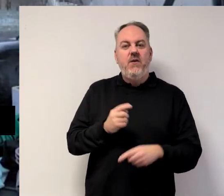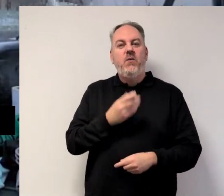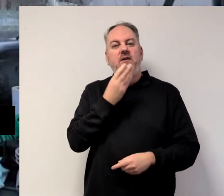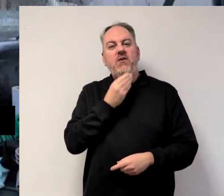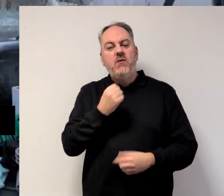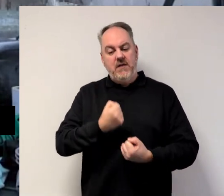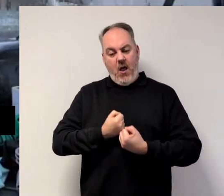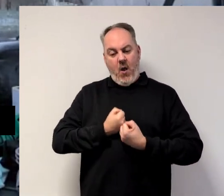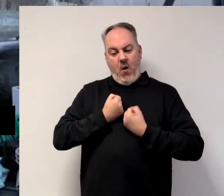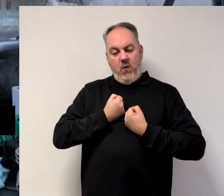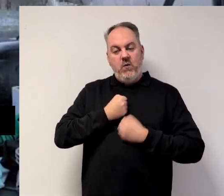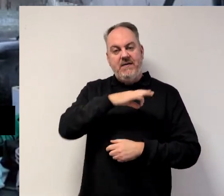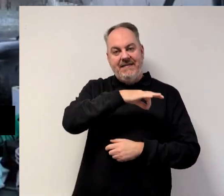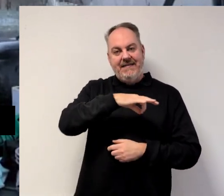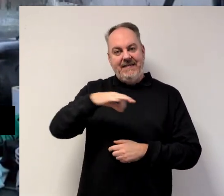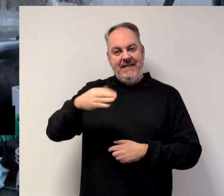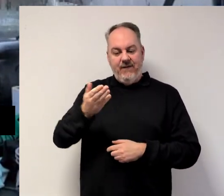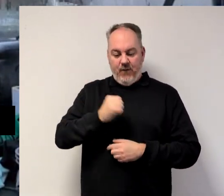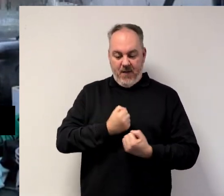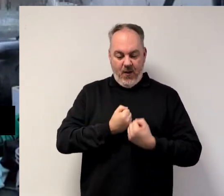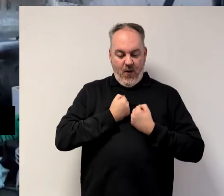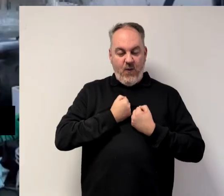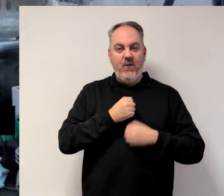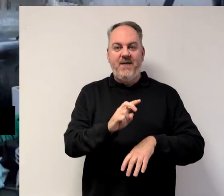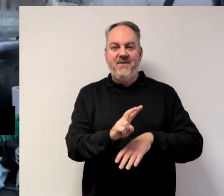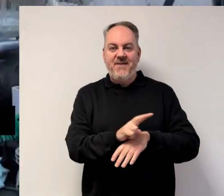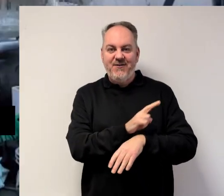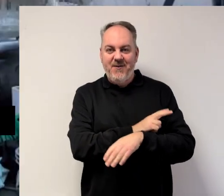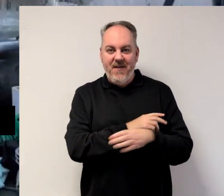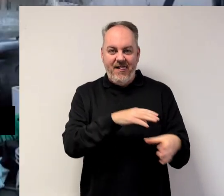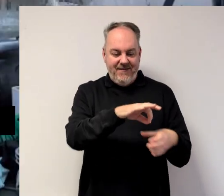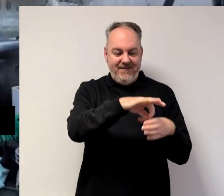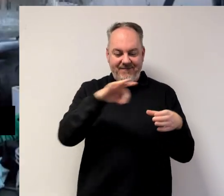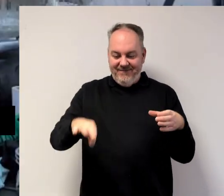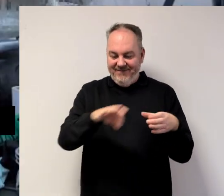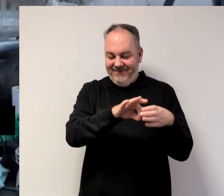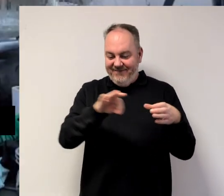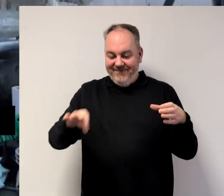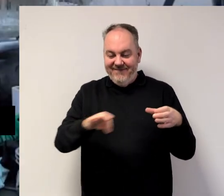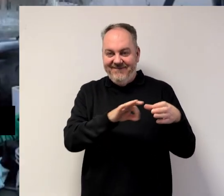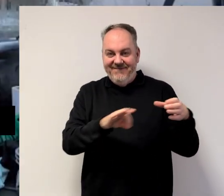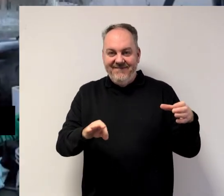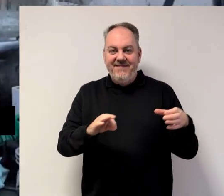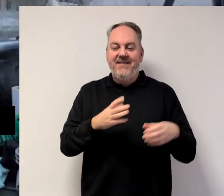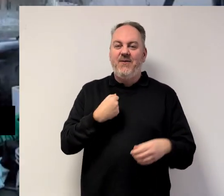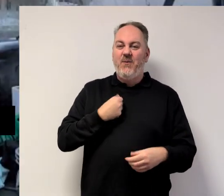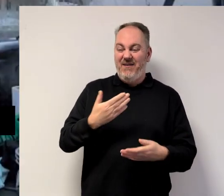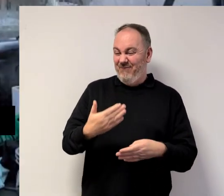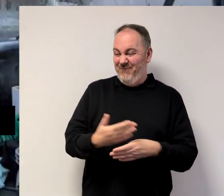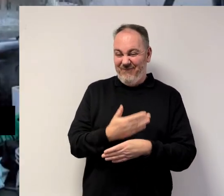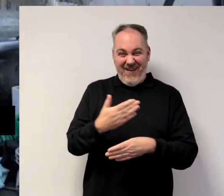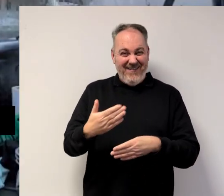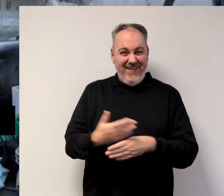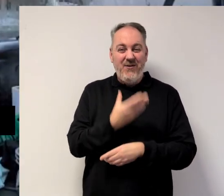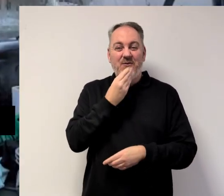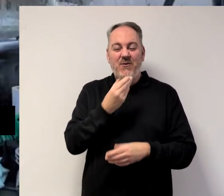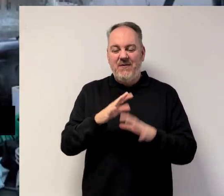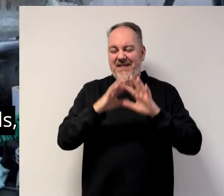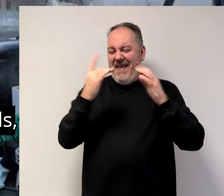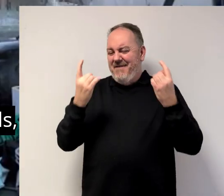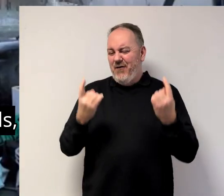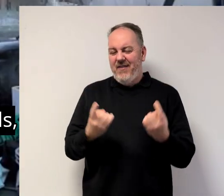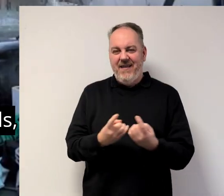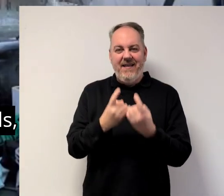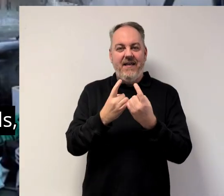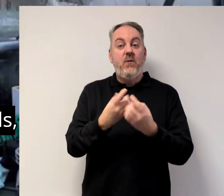seeds. We reuse practically everything that we can find. A lot gets donated.